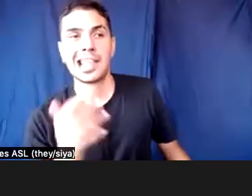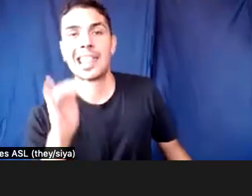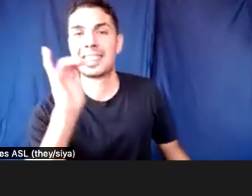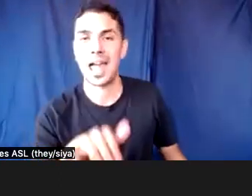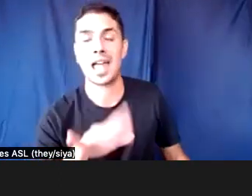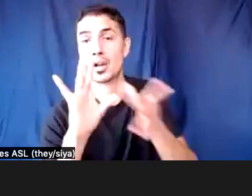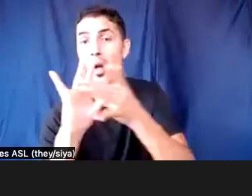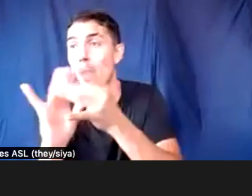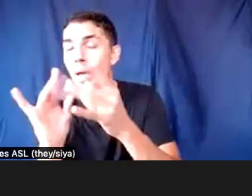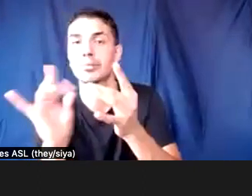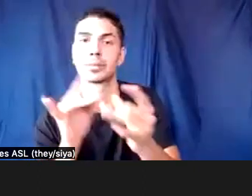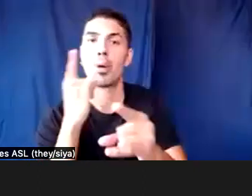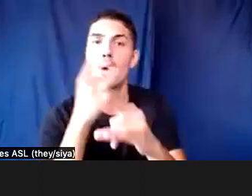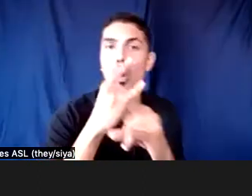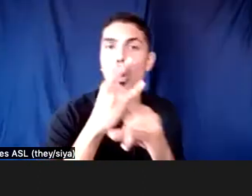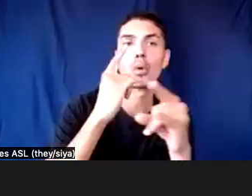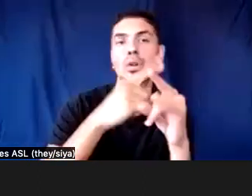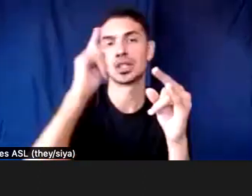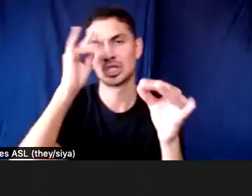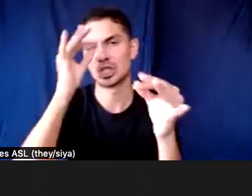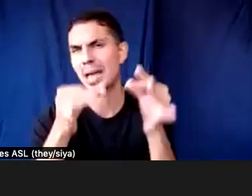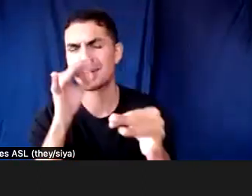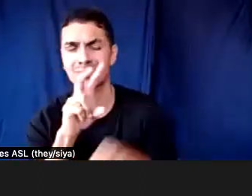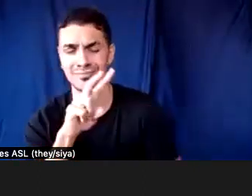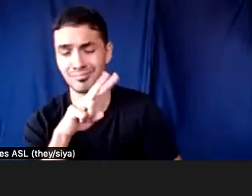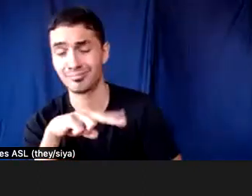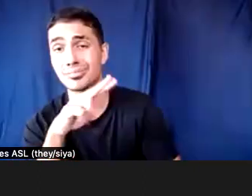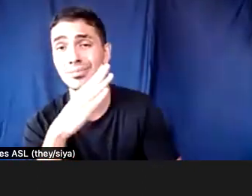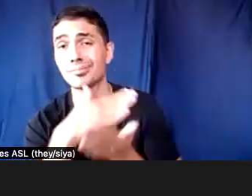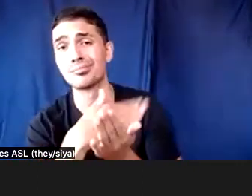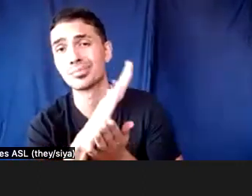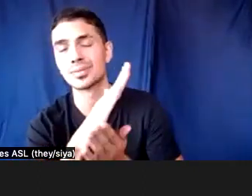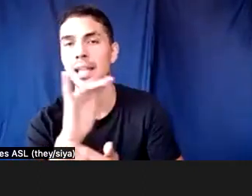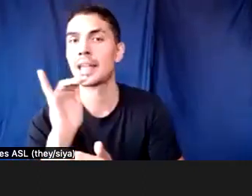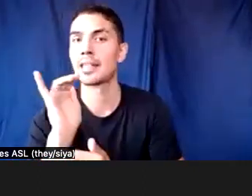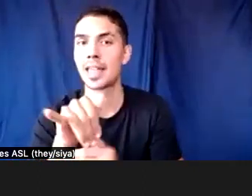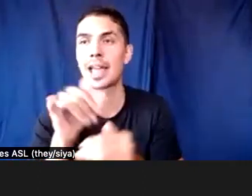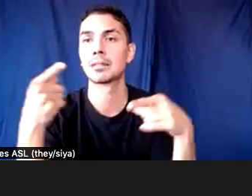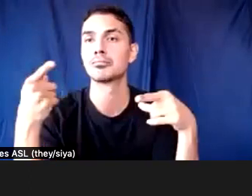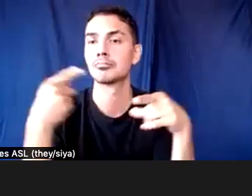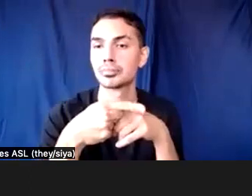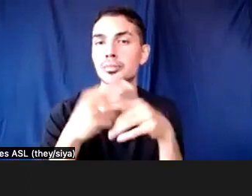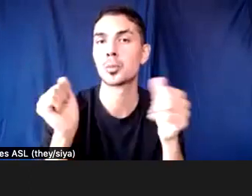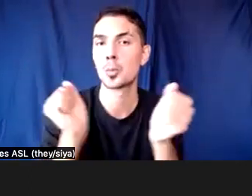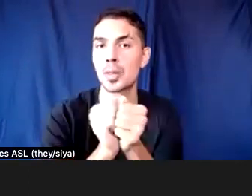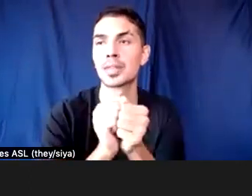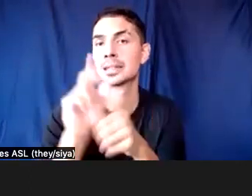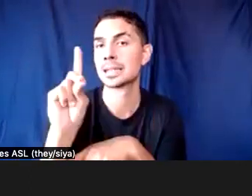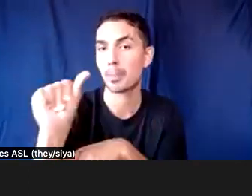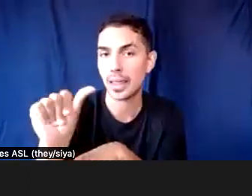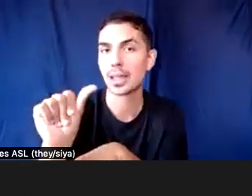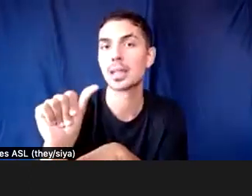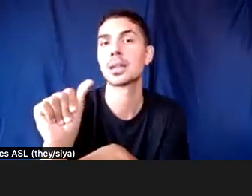about alcohol and the judgment around that, and how that also kind of intersects with disability